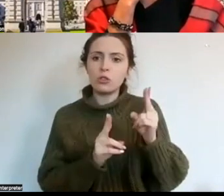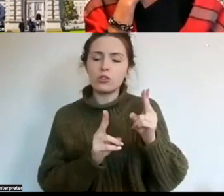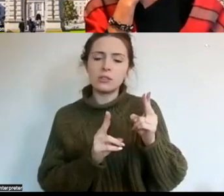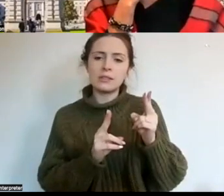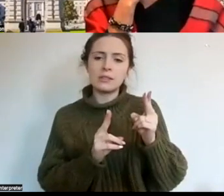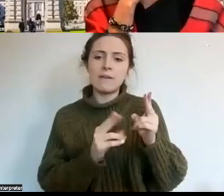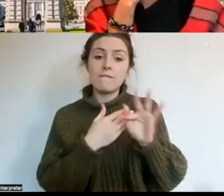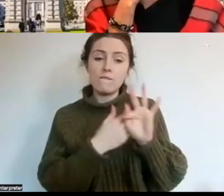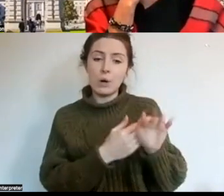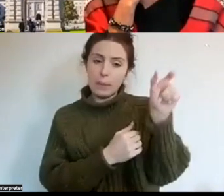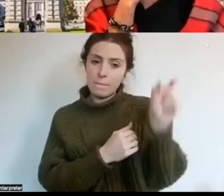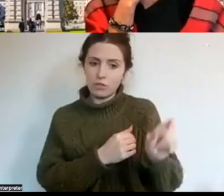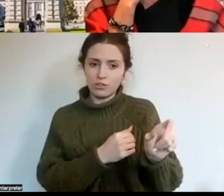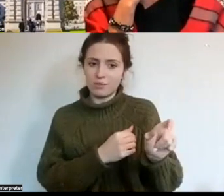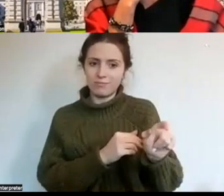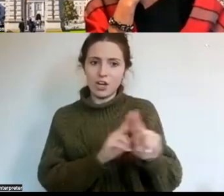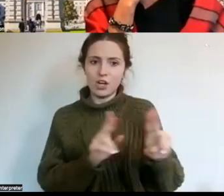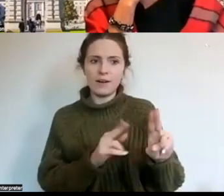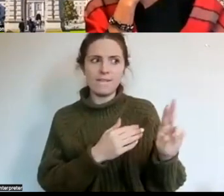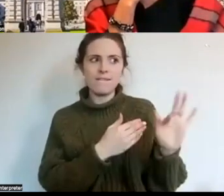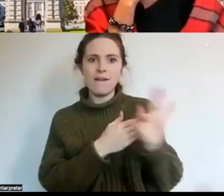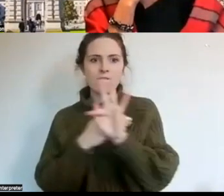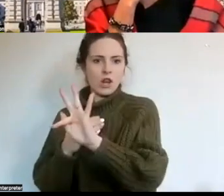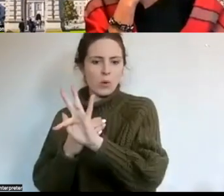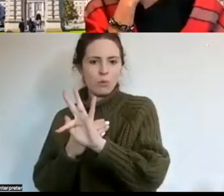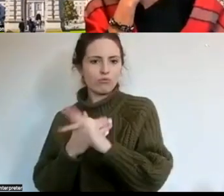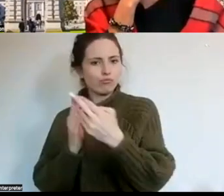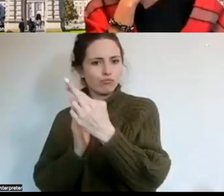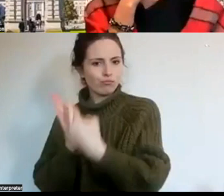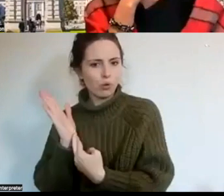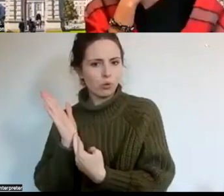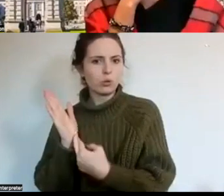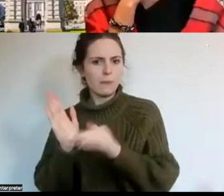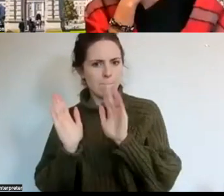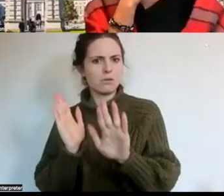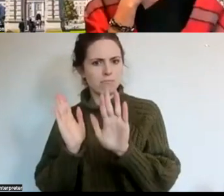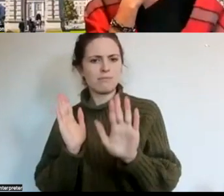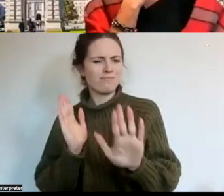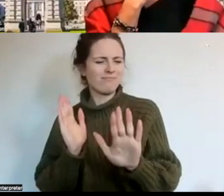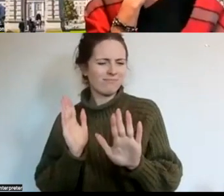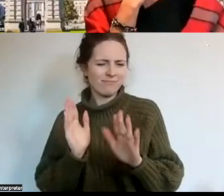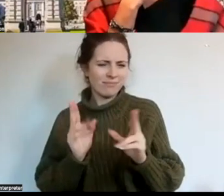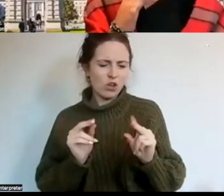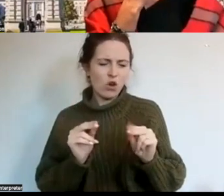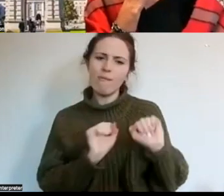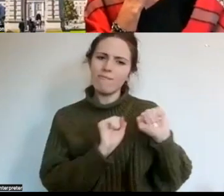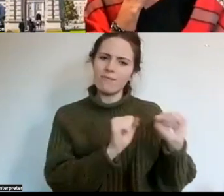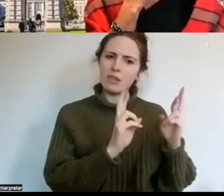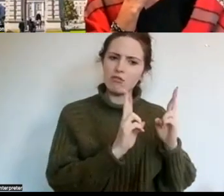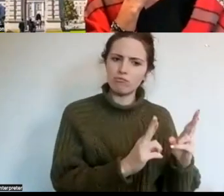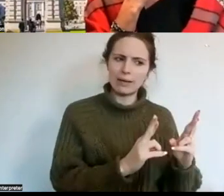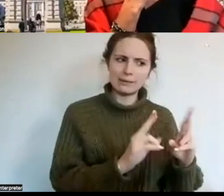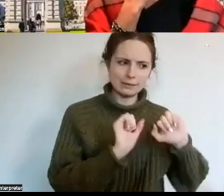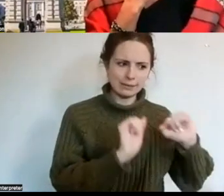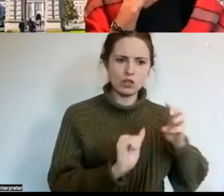the person, not the other way around. And that the rights of and the wishes of the person